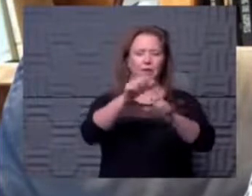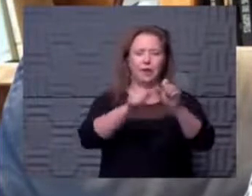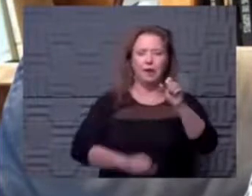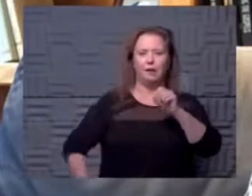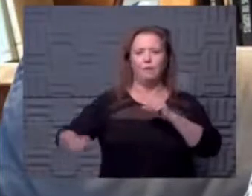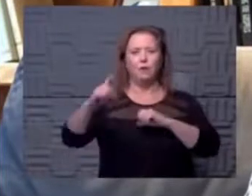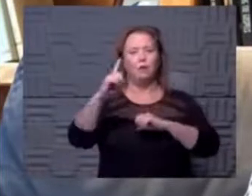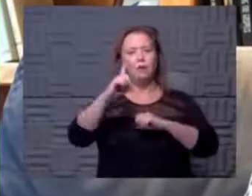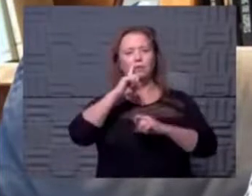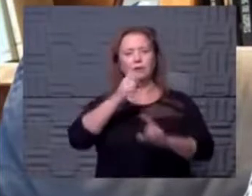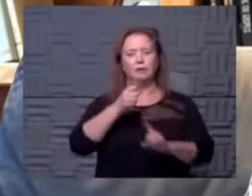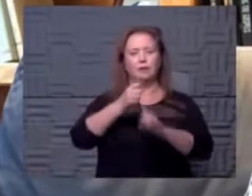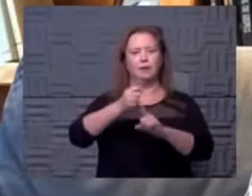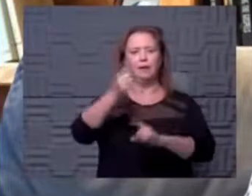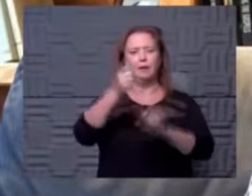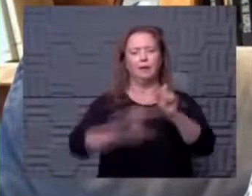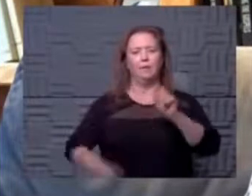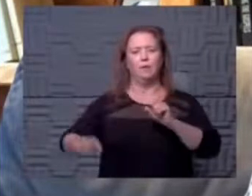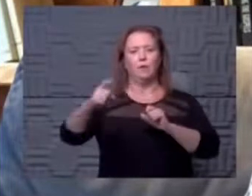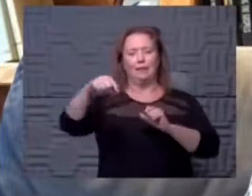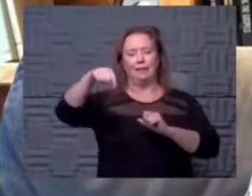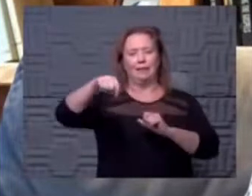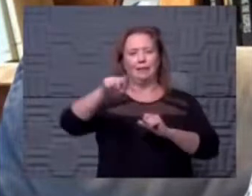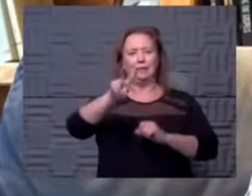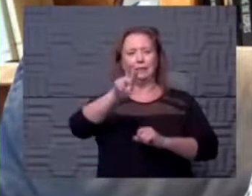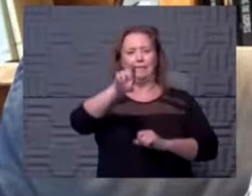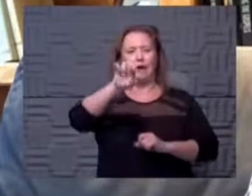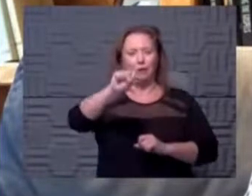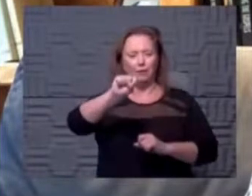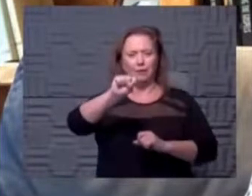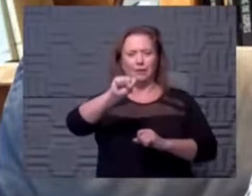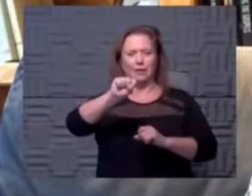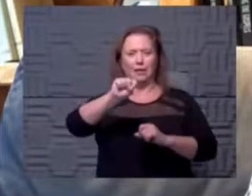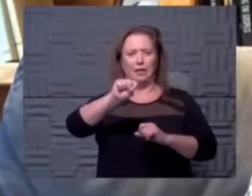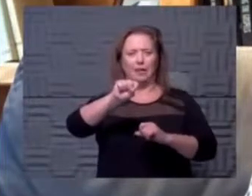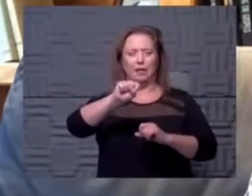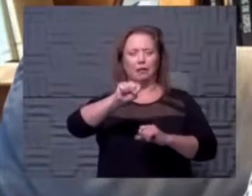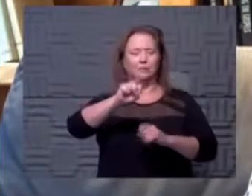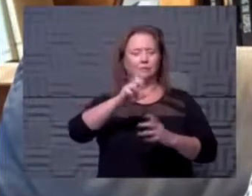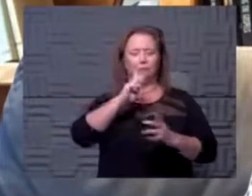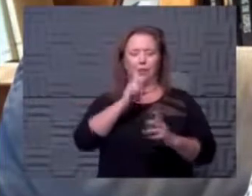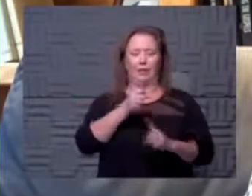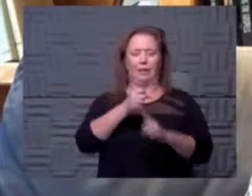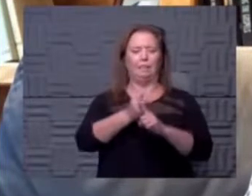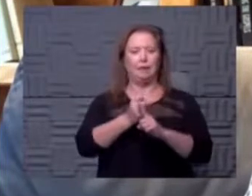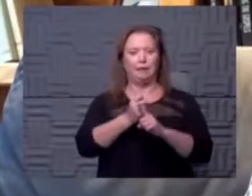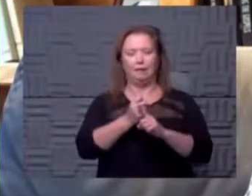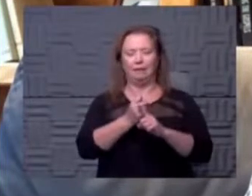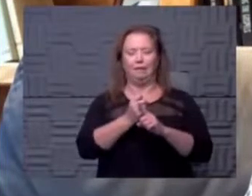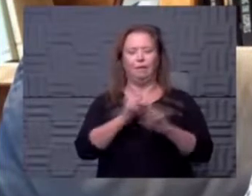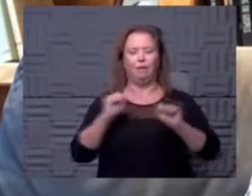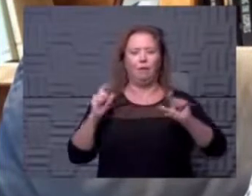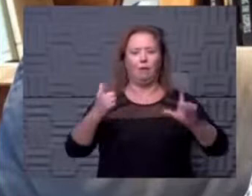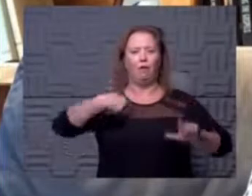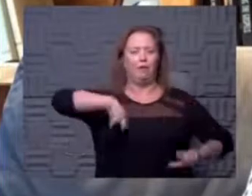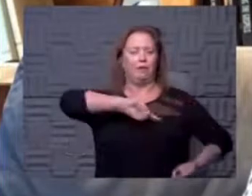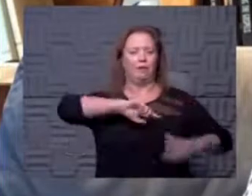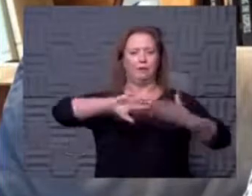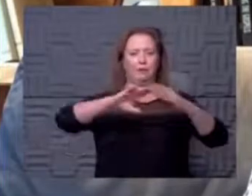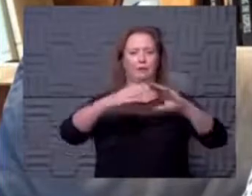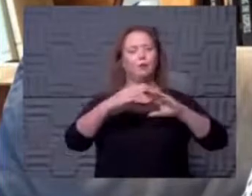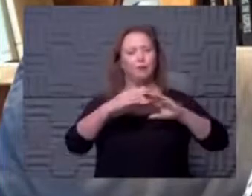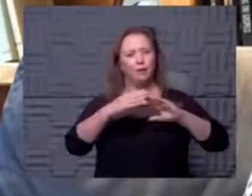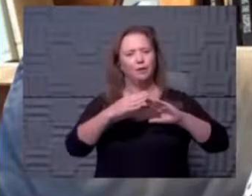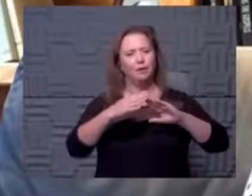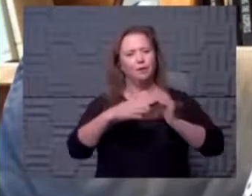is tremendous. This virus has woven its way into every aspect of our life together as community.